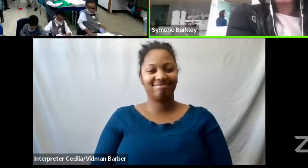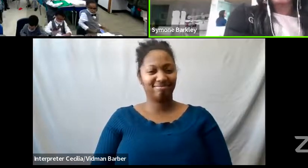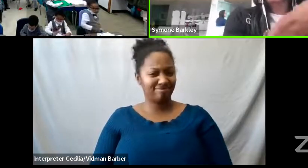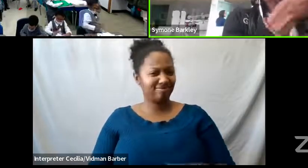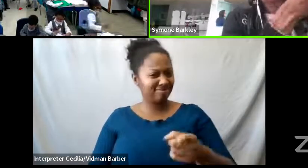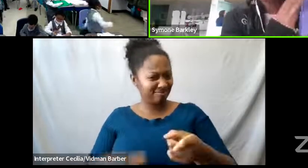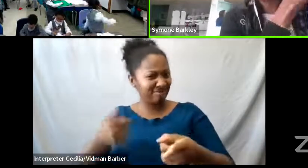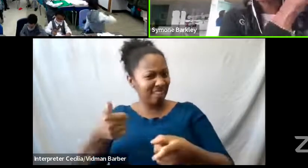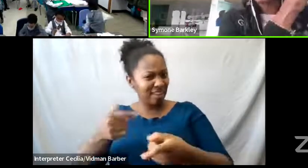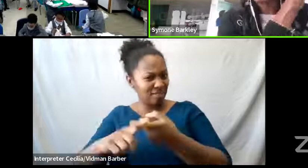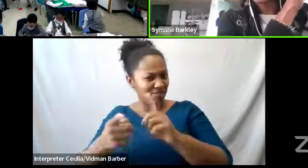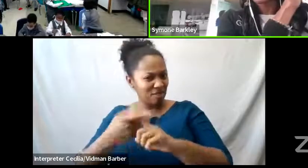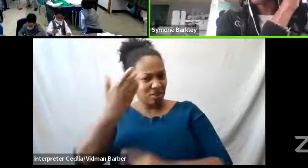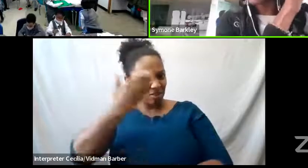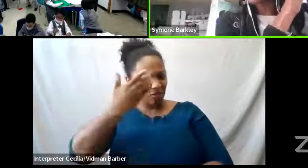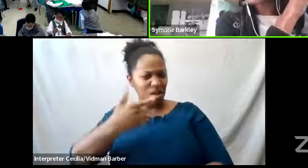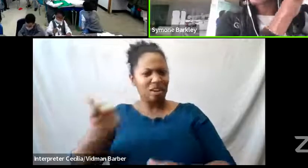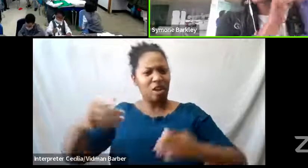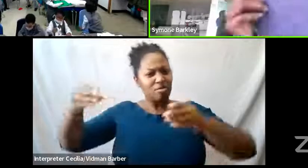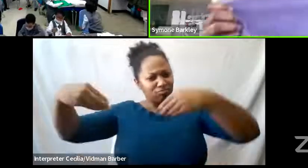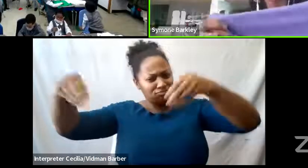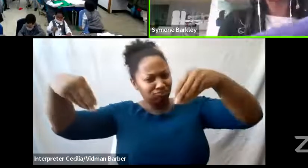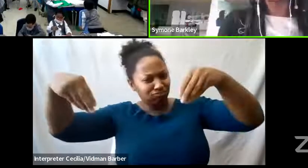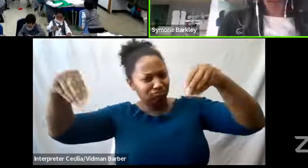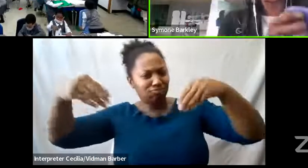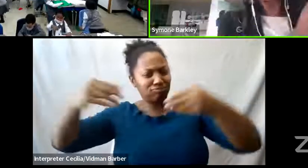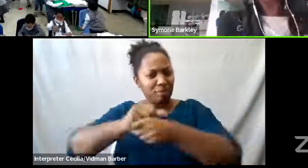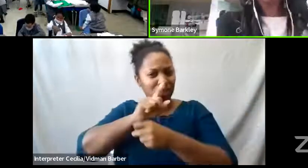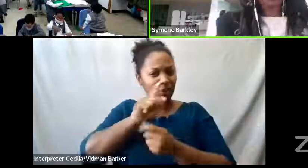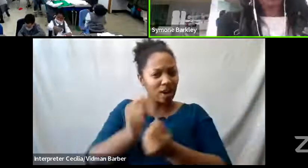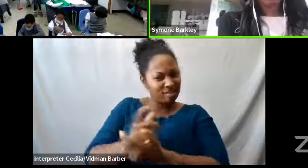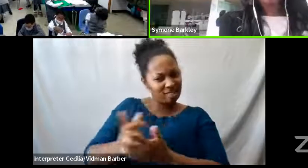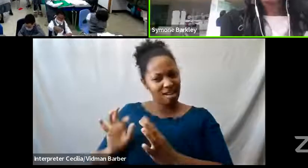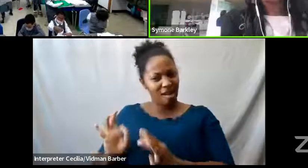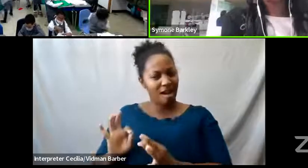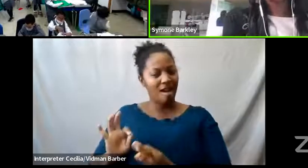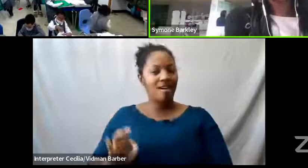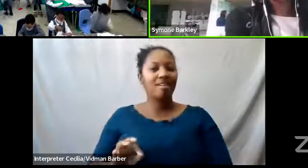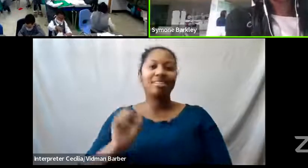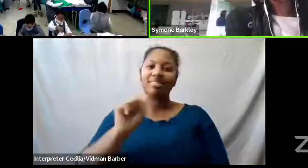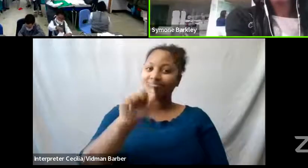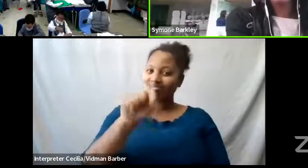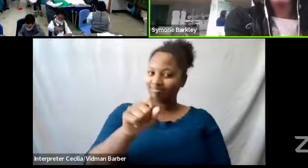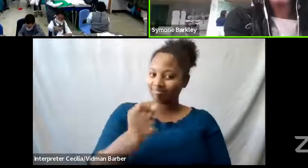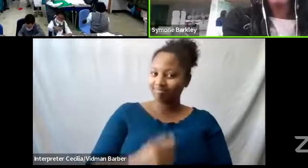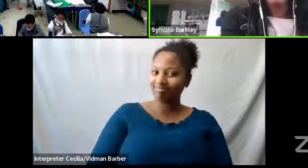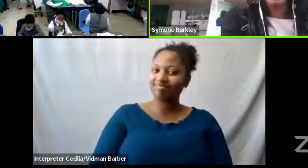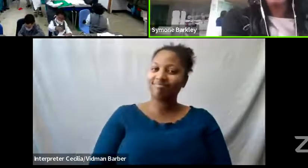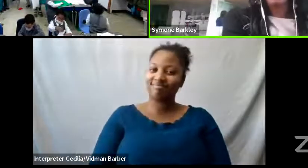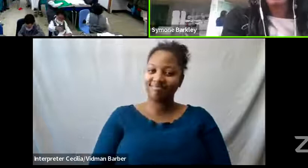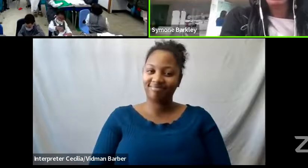front is like, I'm gonna make sure my thing is all the way together. Yes, I feel you.